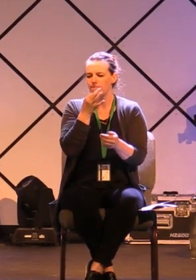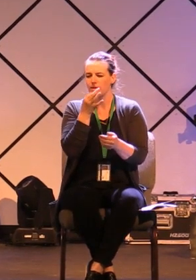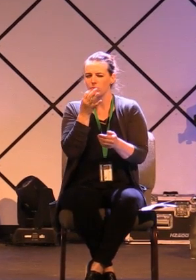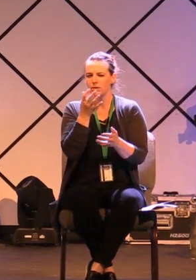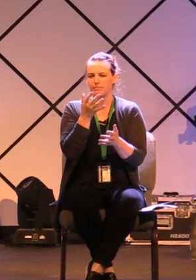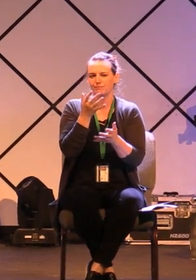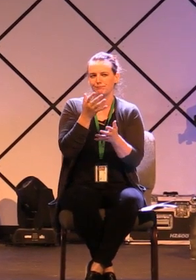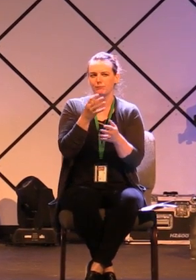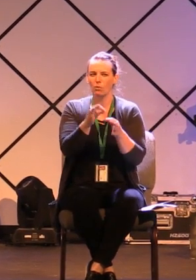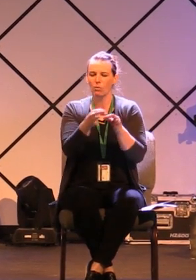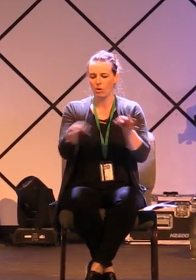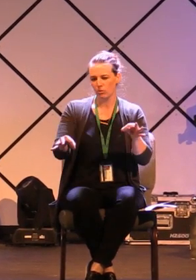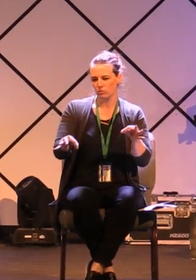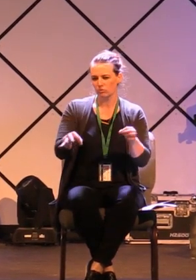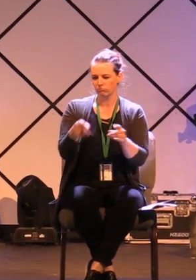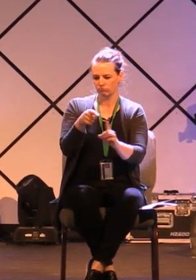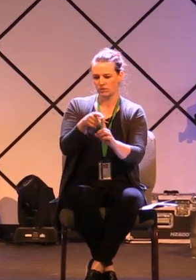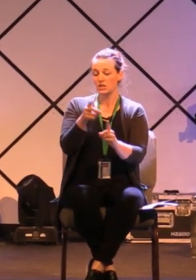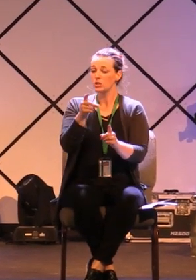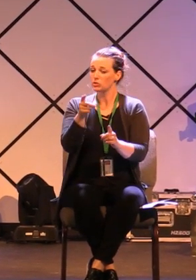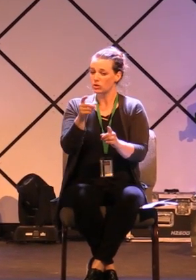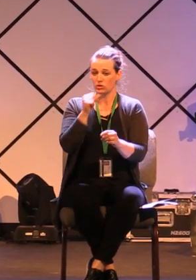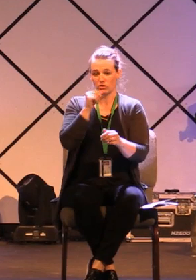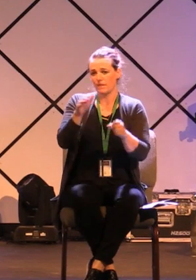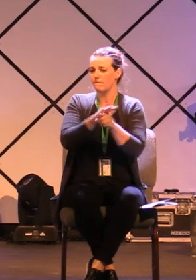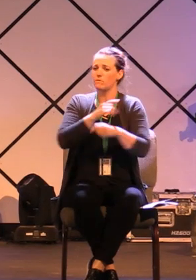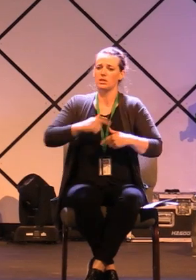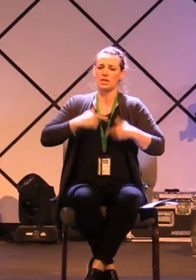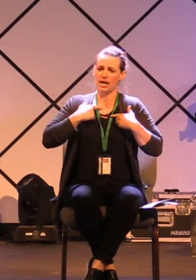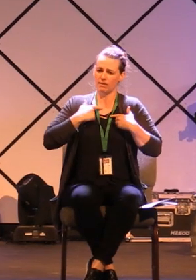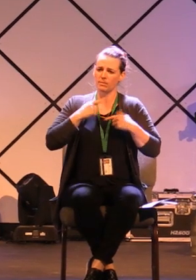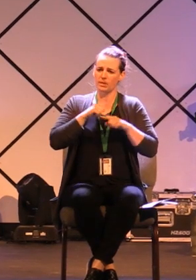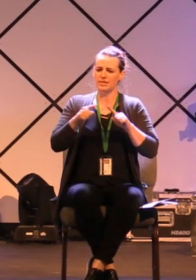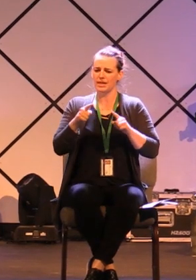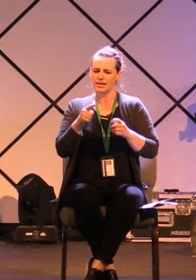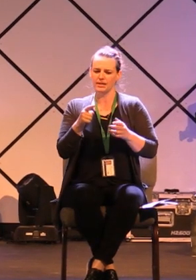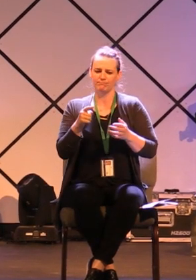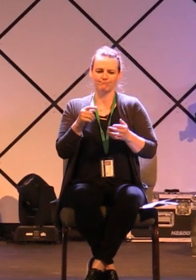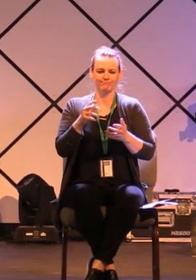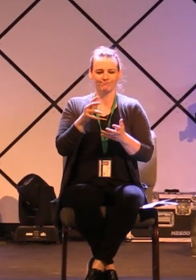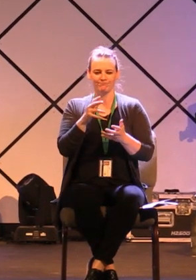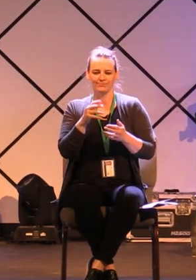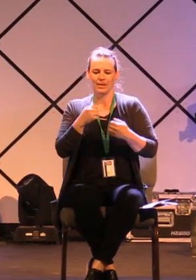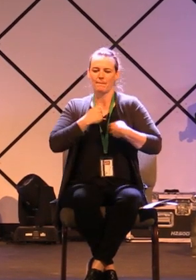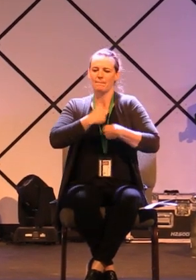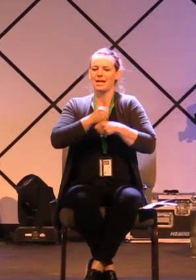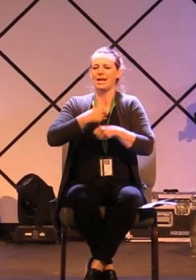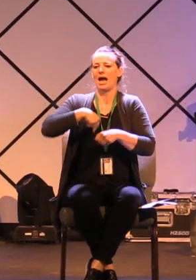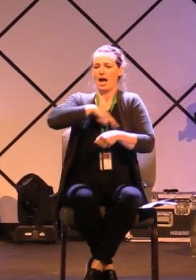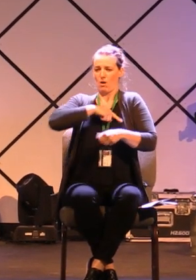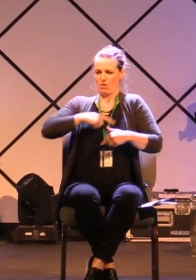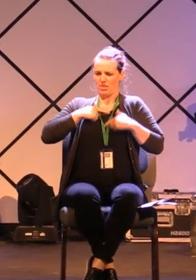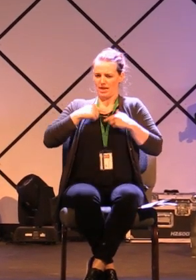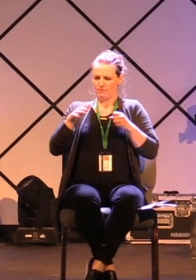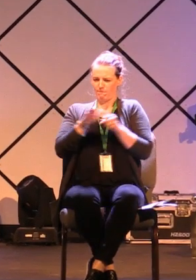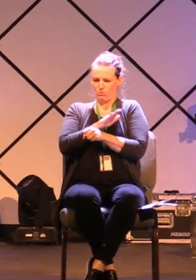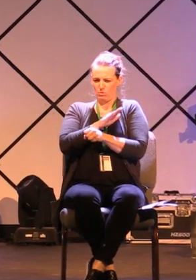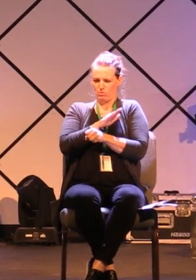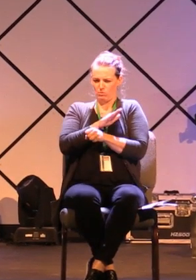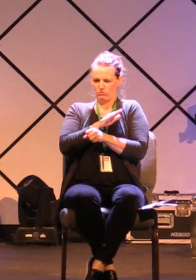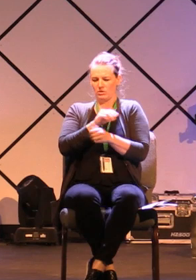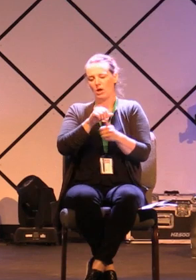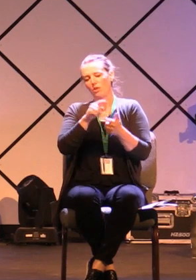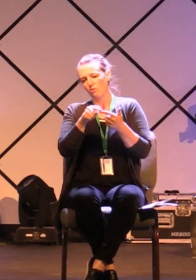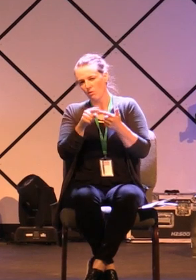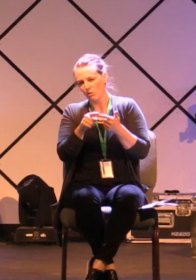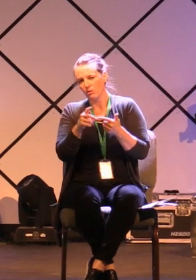quote, "Dogs are not our whole life, but they make our lives whole." Or another one, quote, "A dog is the only thing